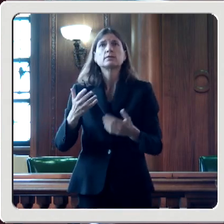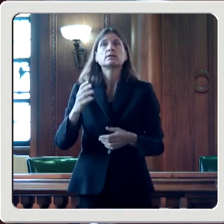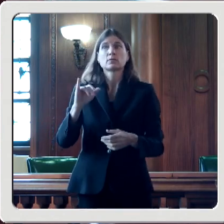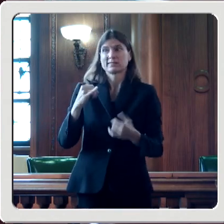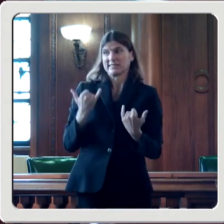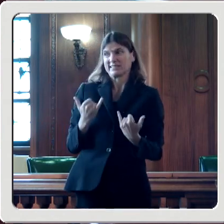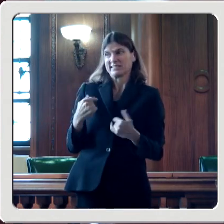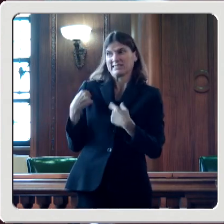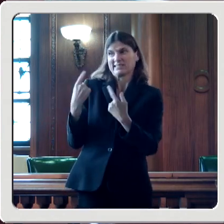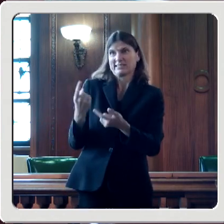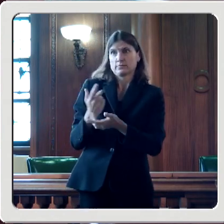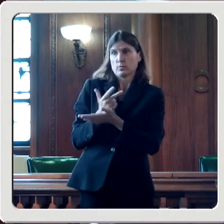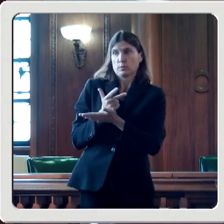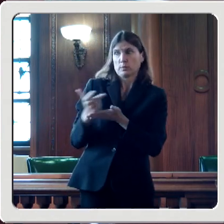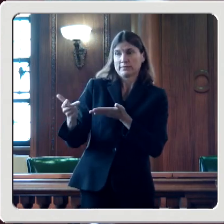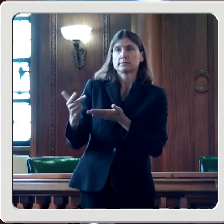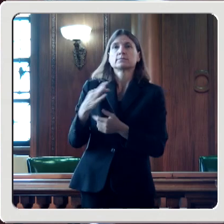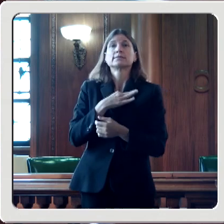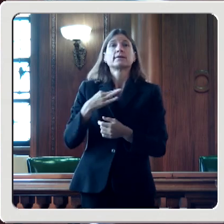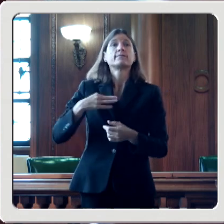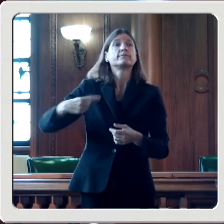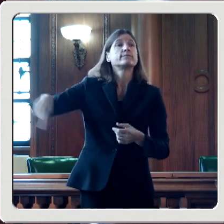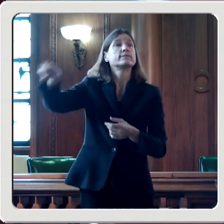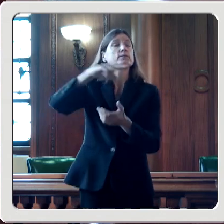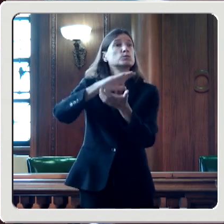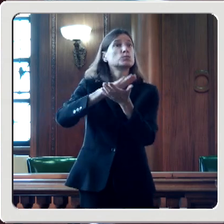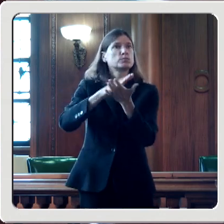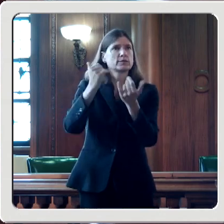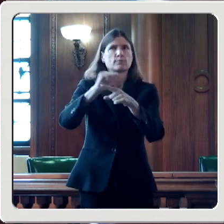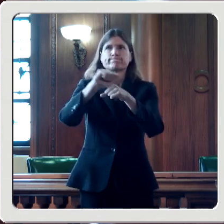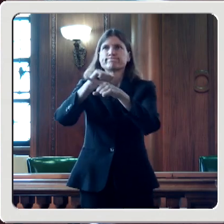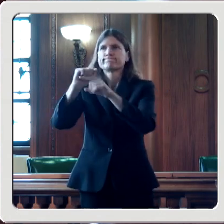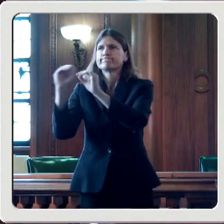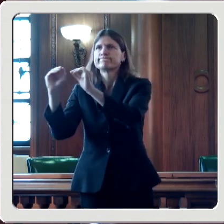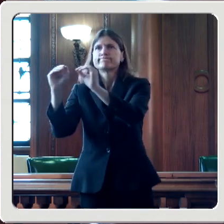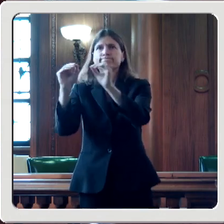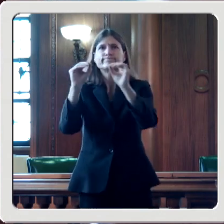and staff. Meals, we are now have served